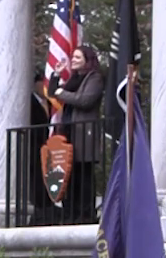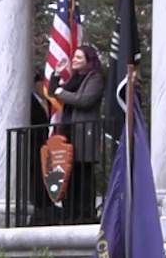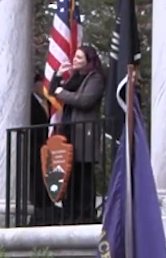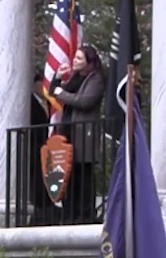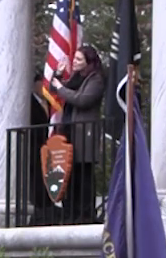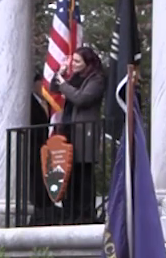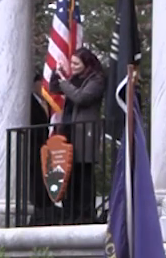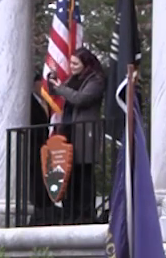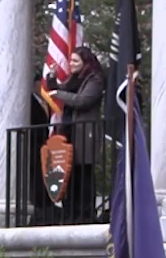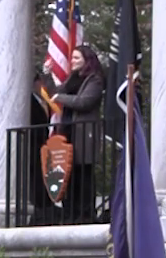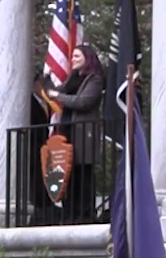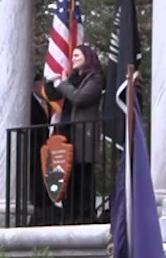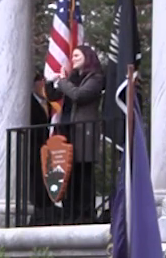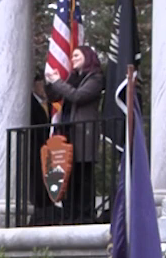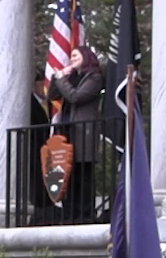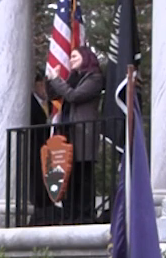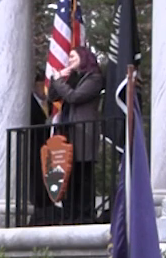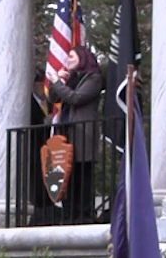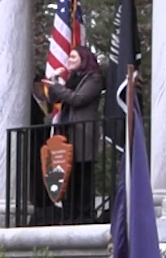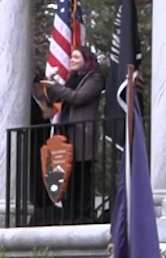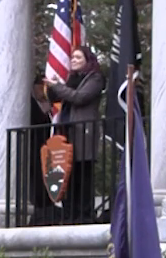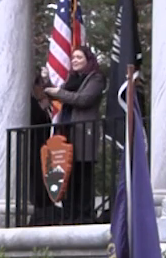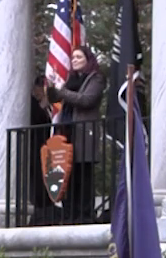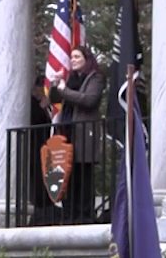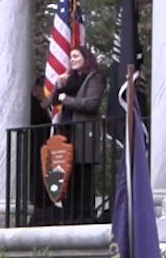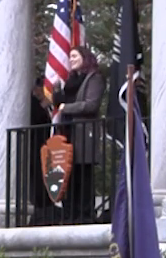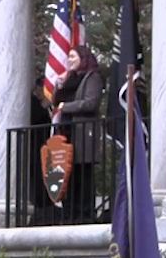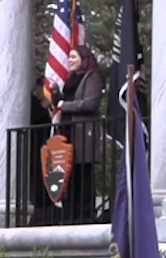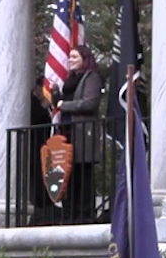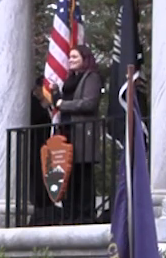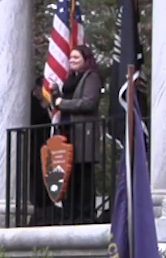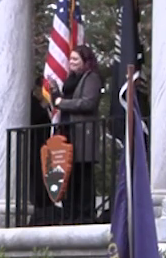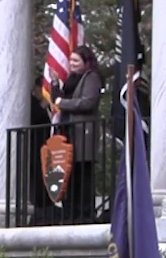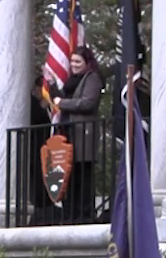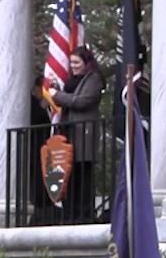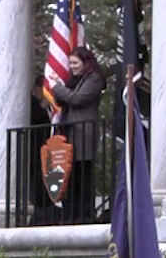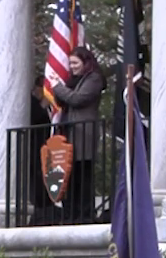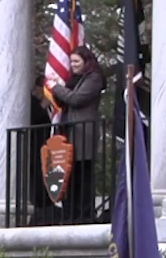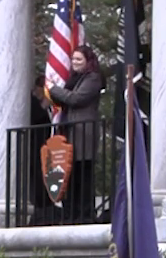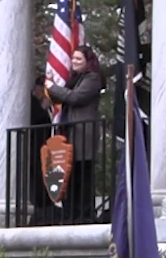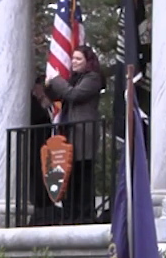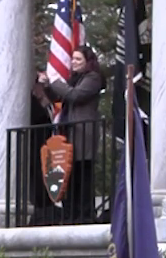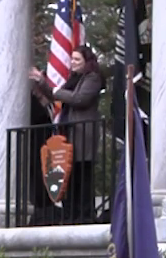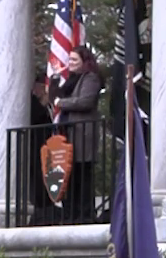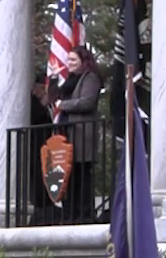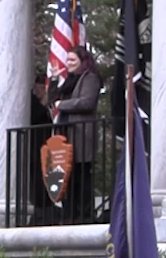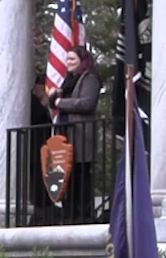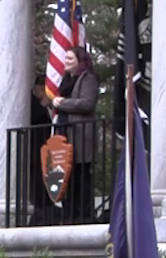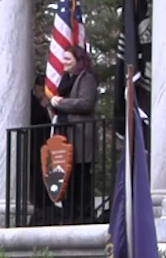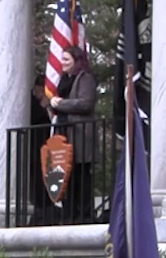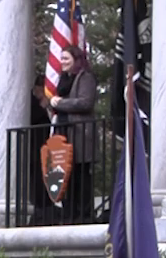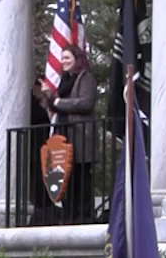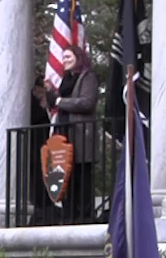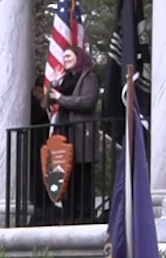showing appreciation, helping others, and he never gave his mother a day of problems. Desmond was